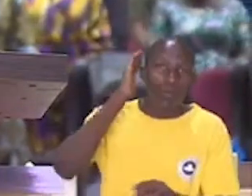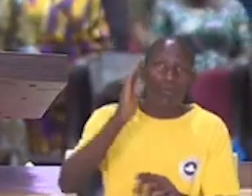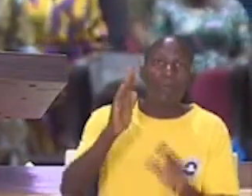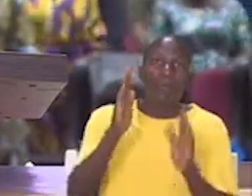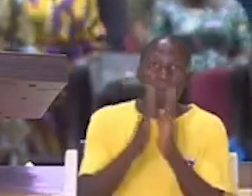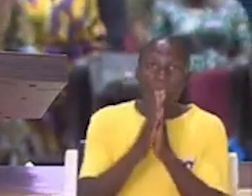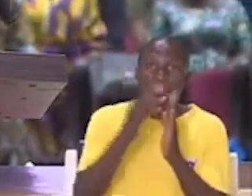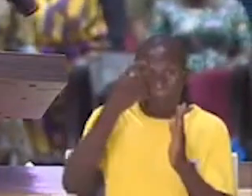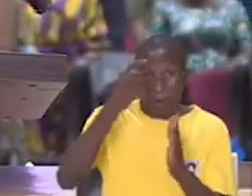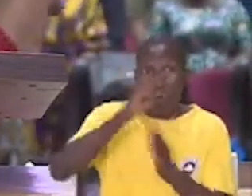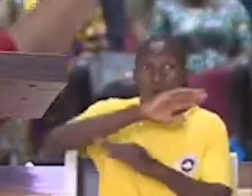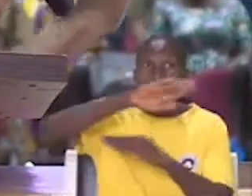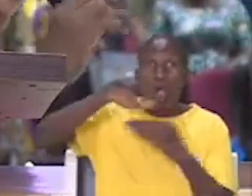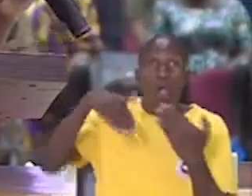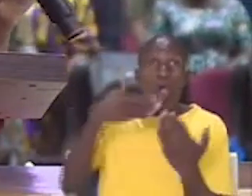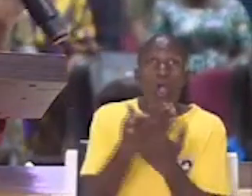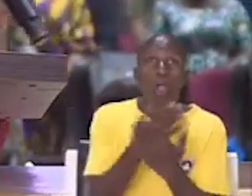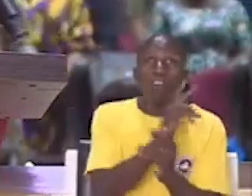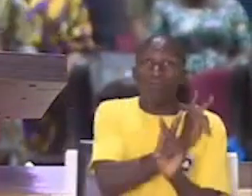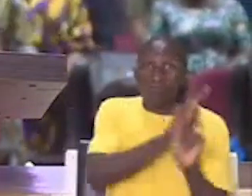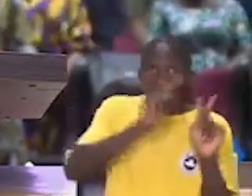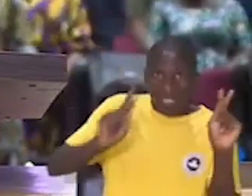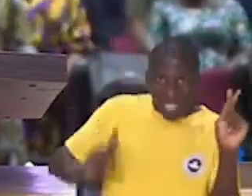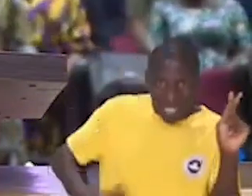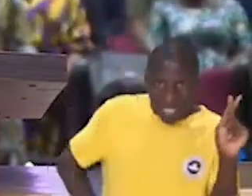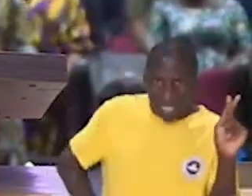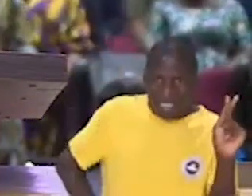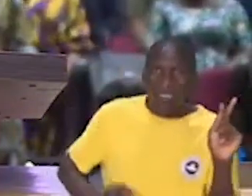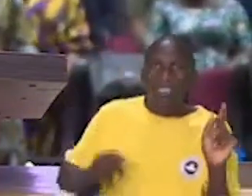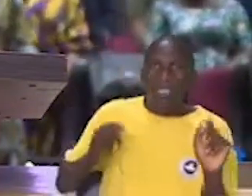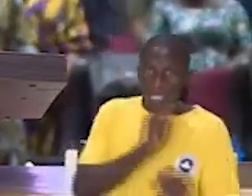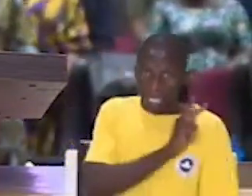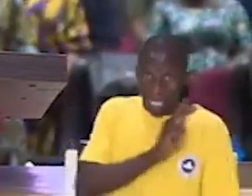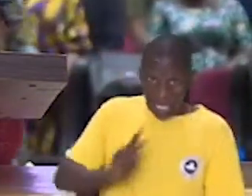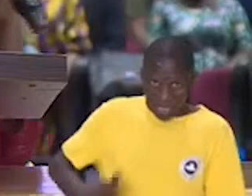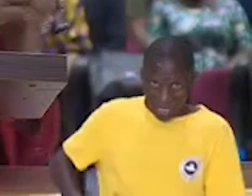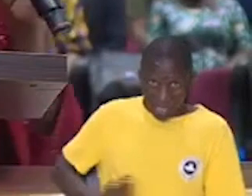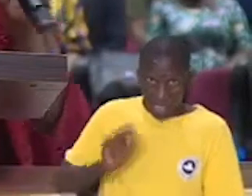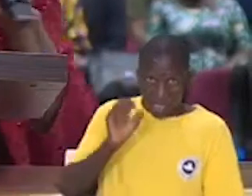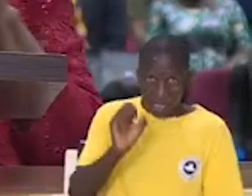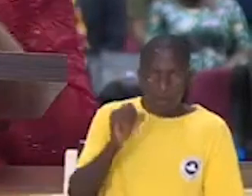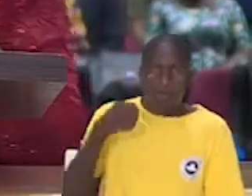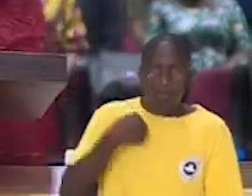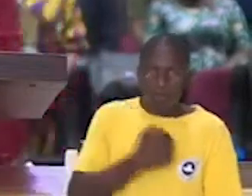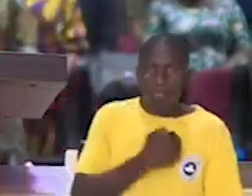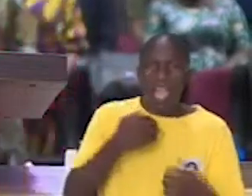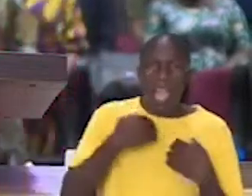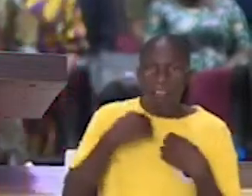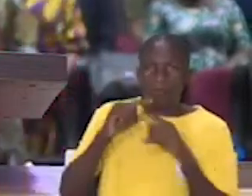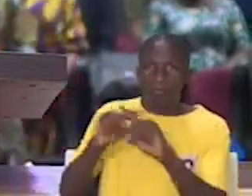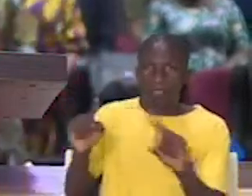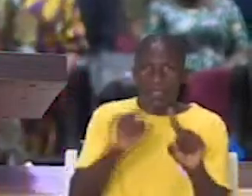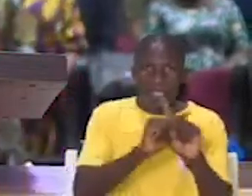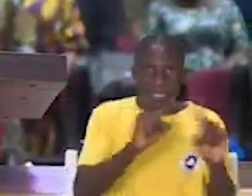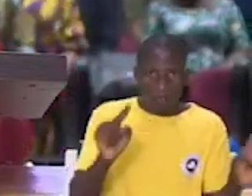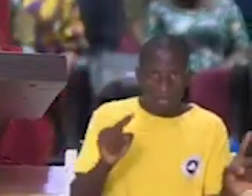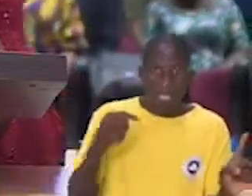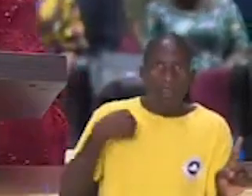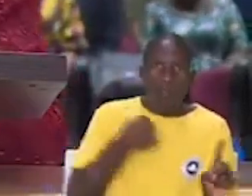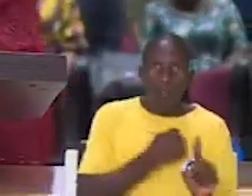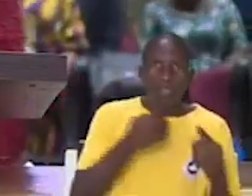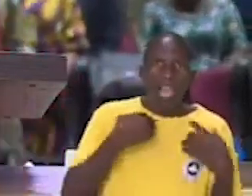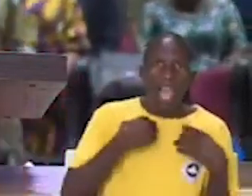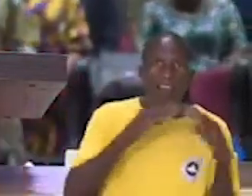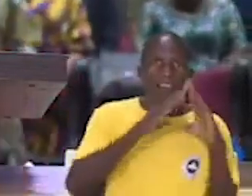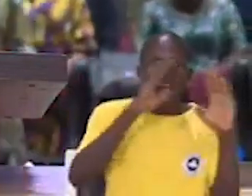kings. We have political kings. We call them presidents, prime ministers, the Senate, the House of